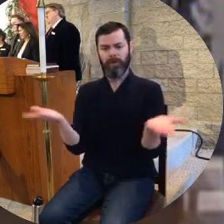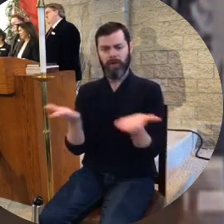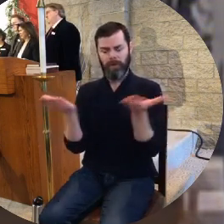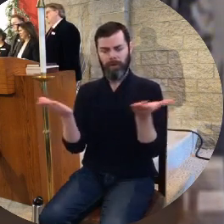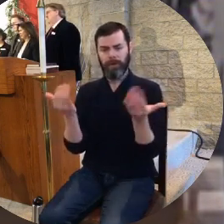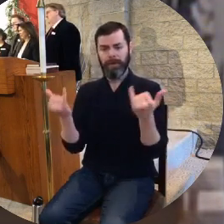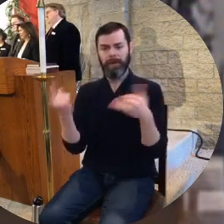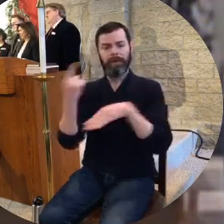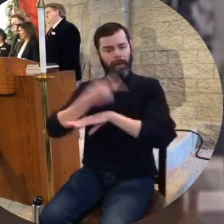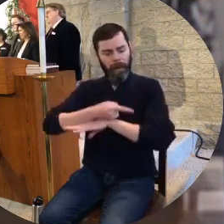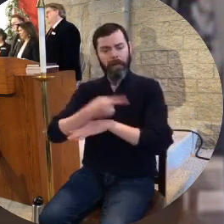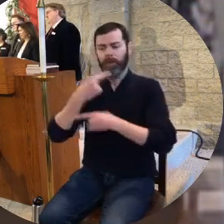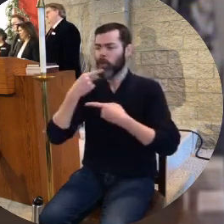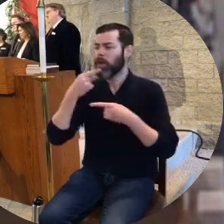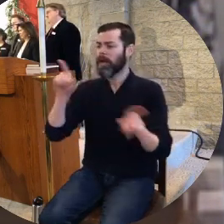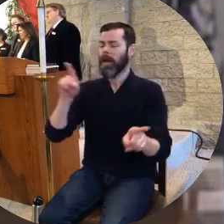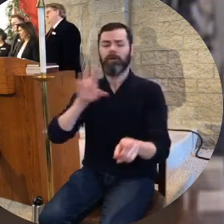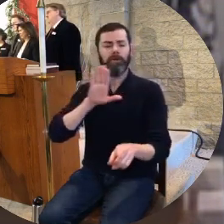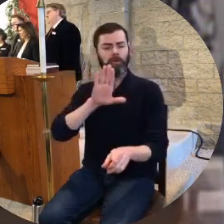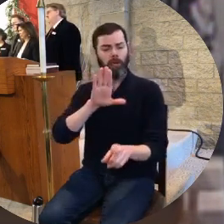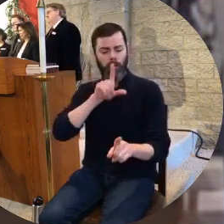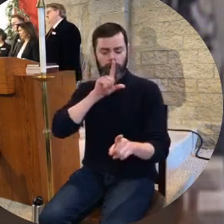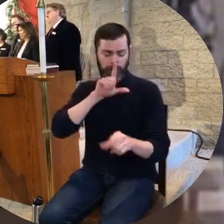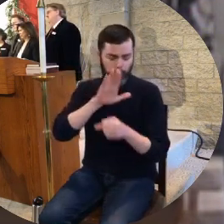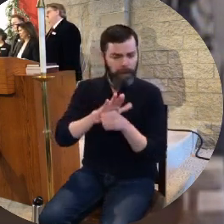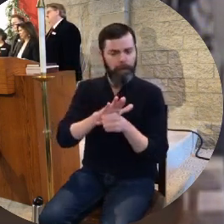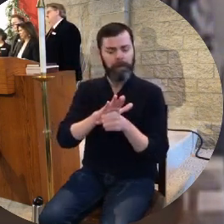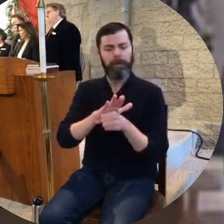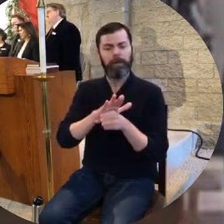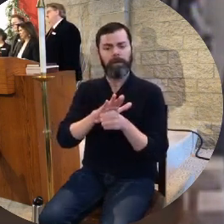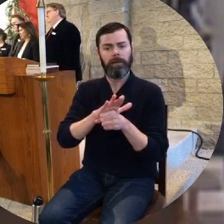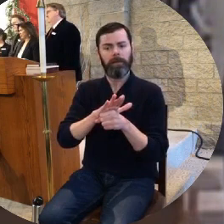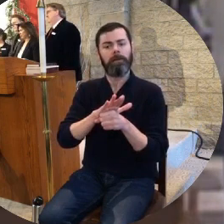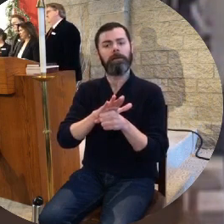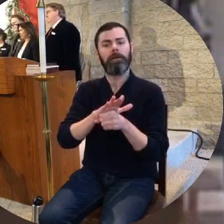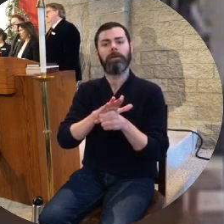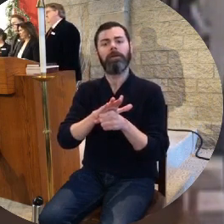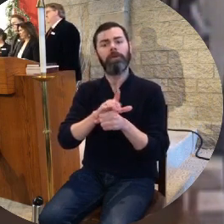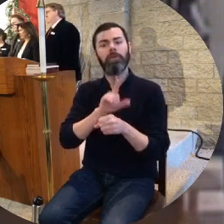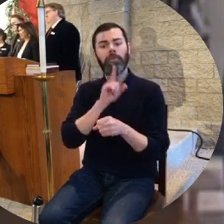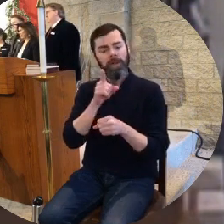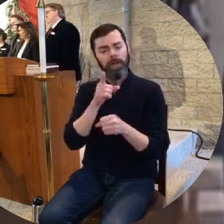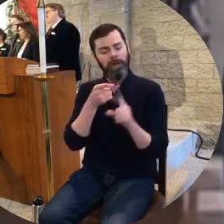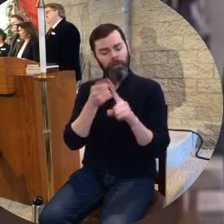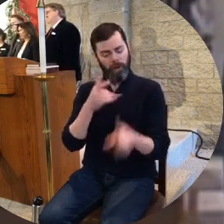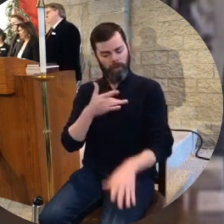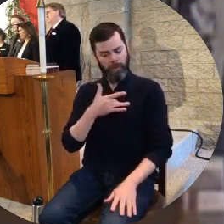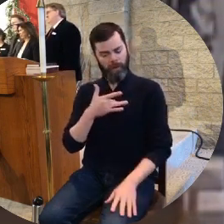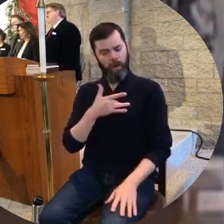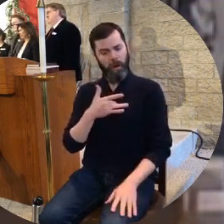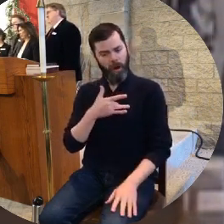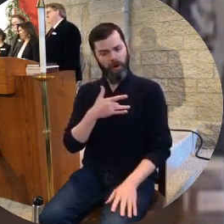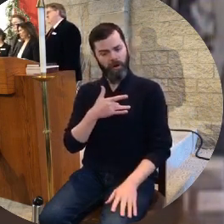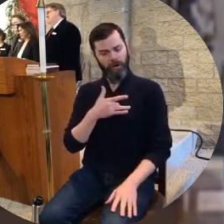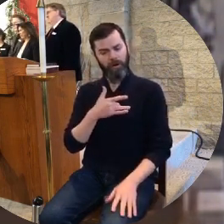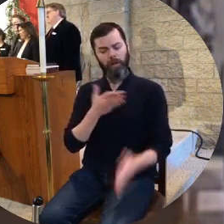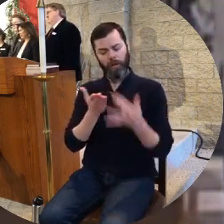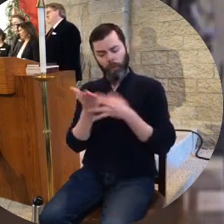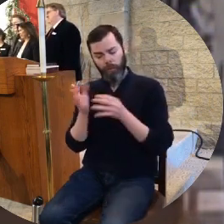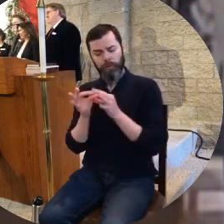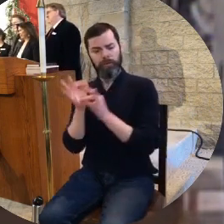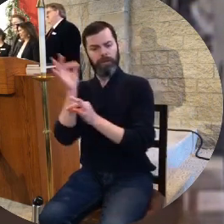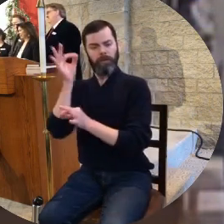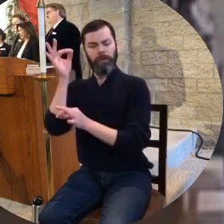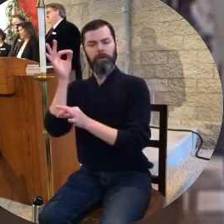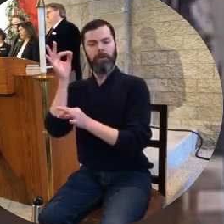that commitment, which is the symbol of a commitment already made in your heart and made in spirit.